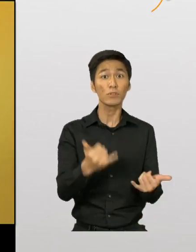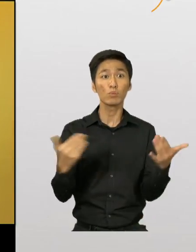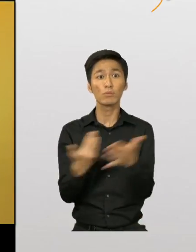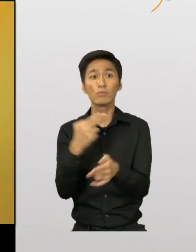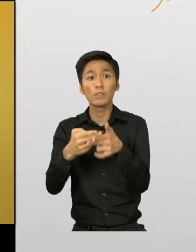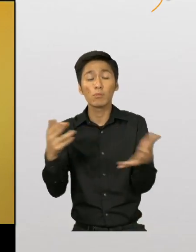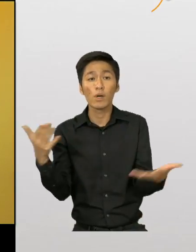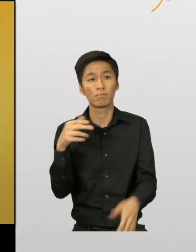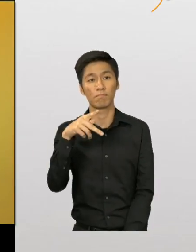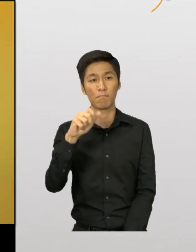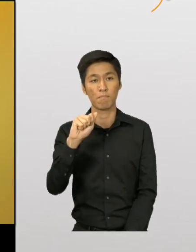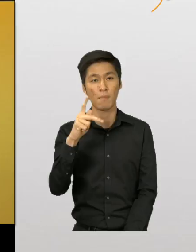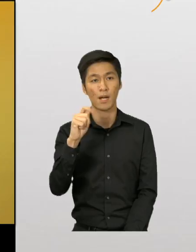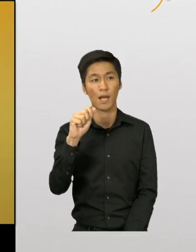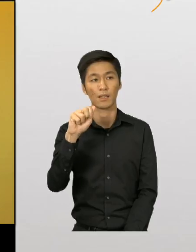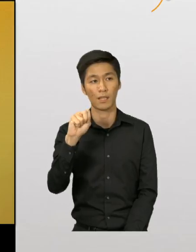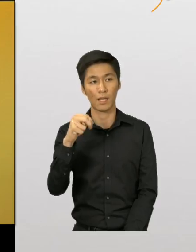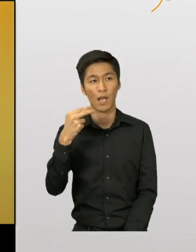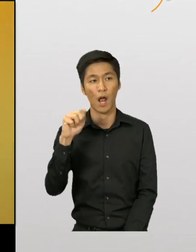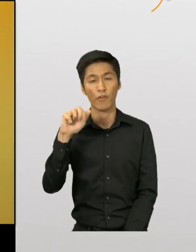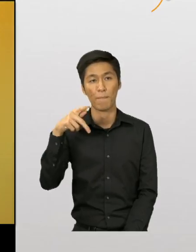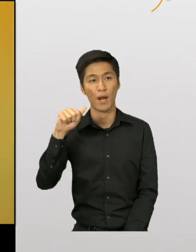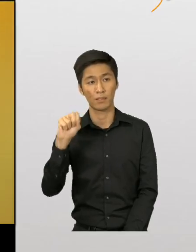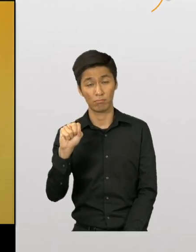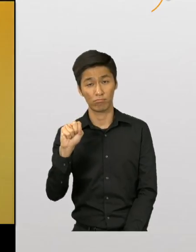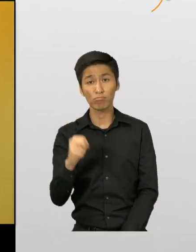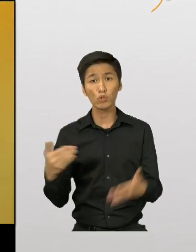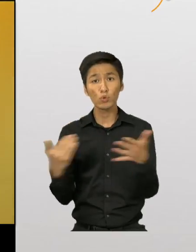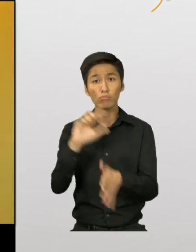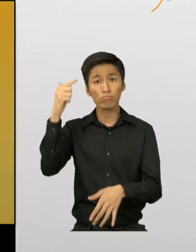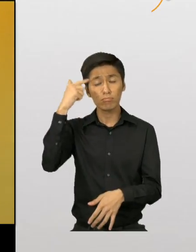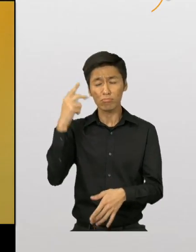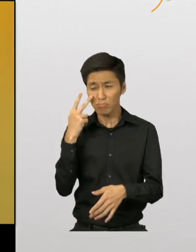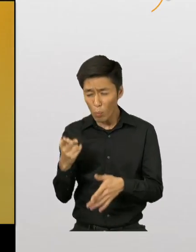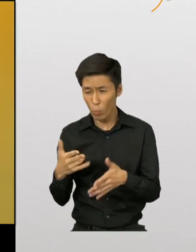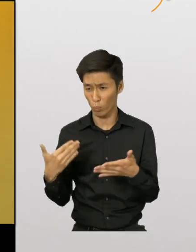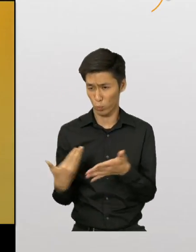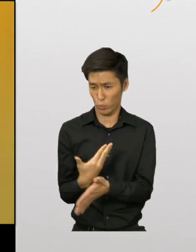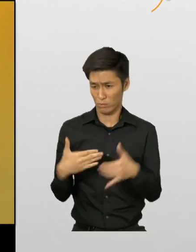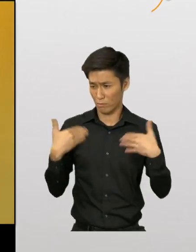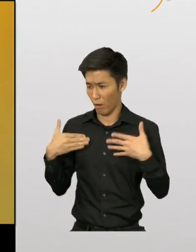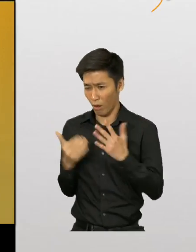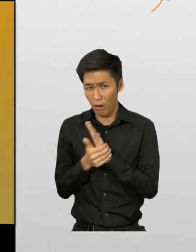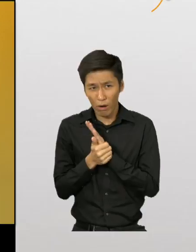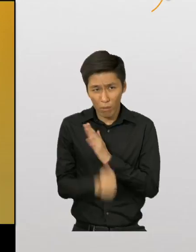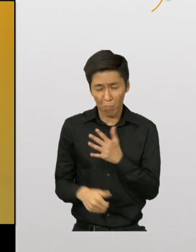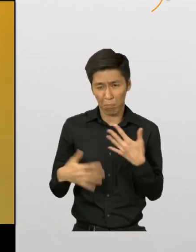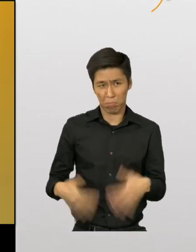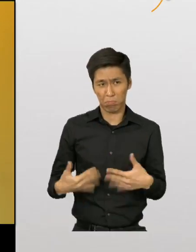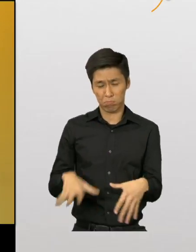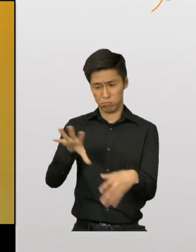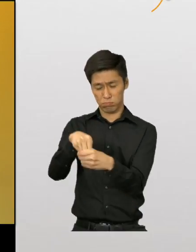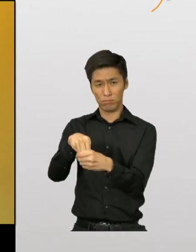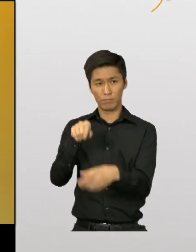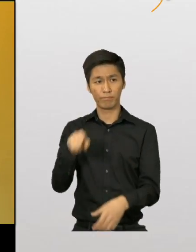Malaysia has a new generation of leaders, a combination of young talent and experienced hands. Of course, Prime